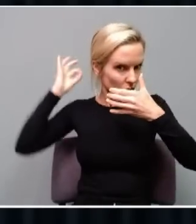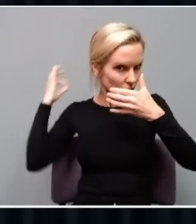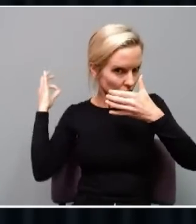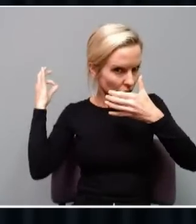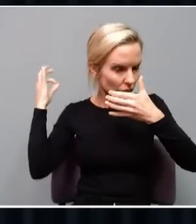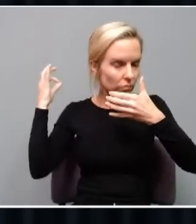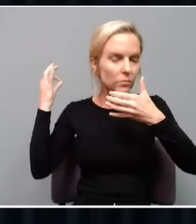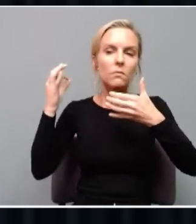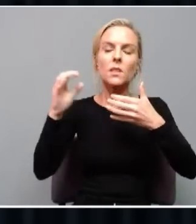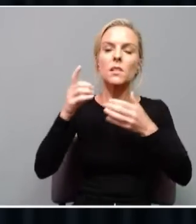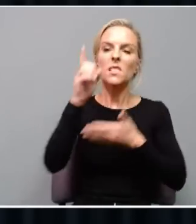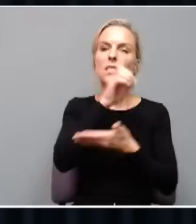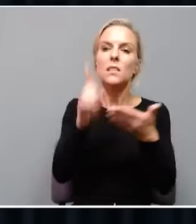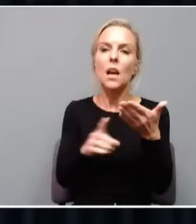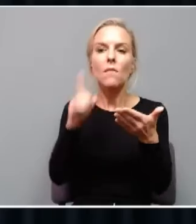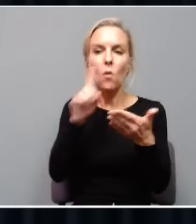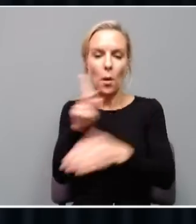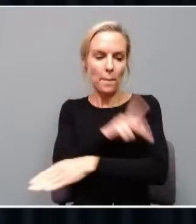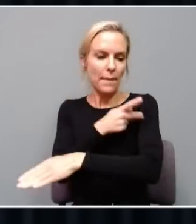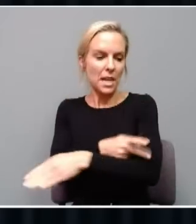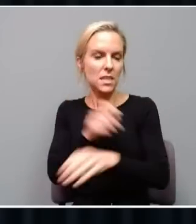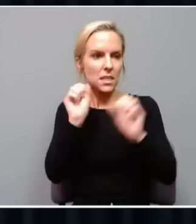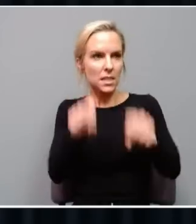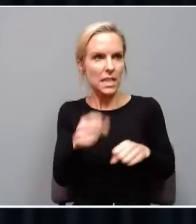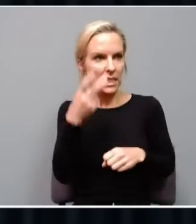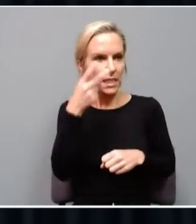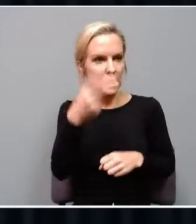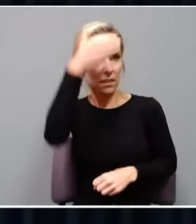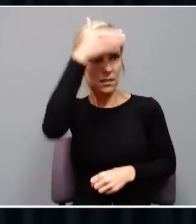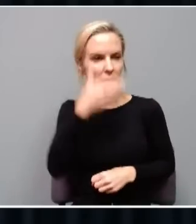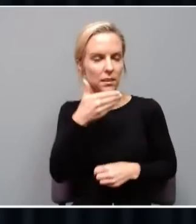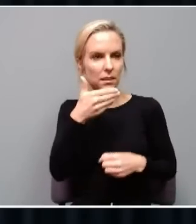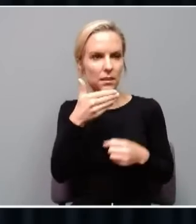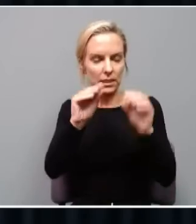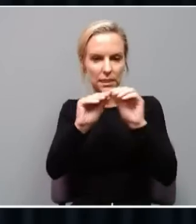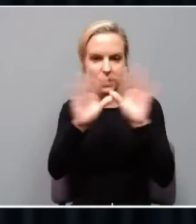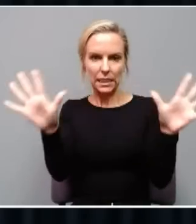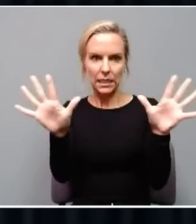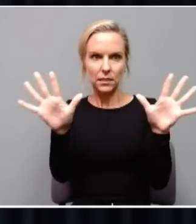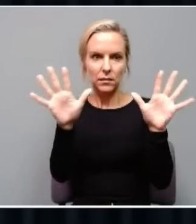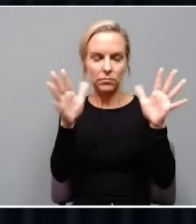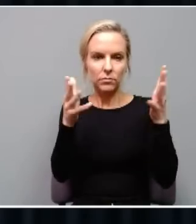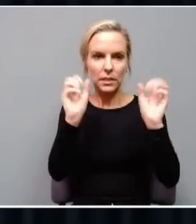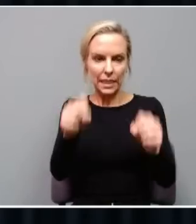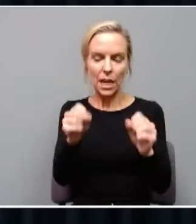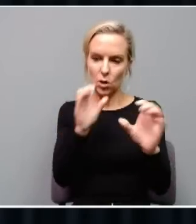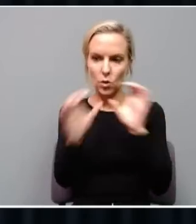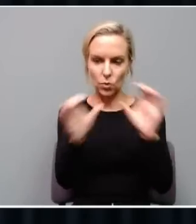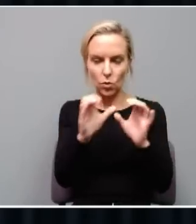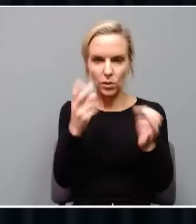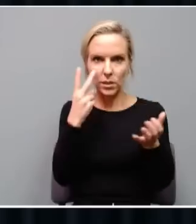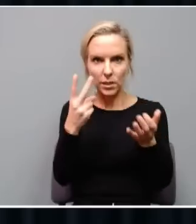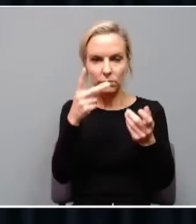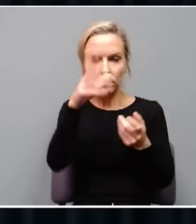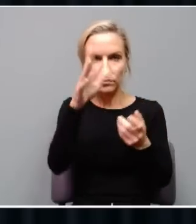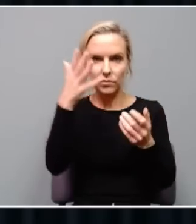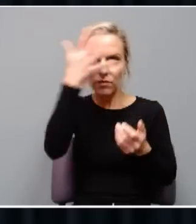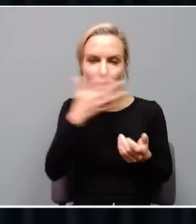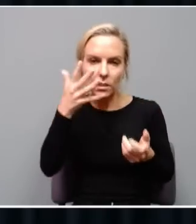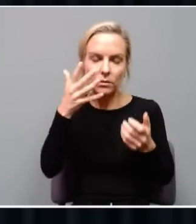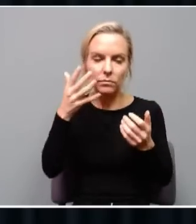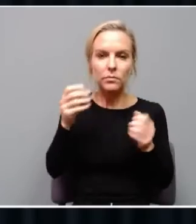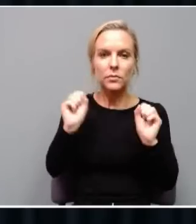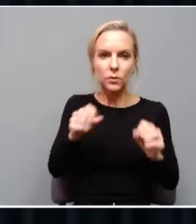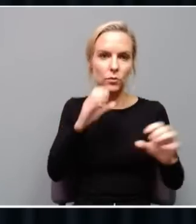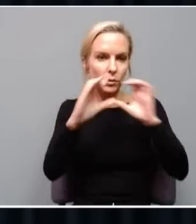very easy for a patient to see the doctor's face or a nurse's face, to communicate and it rests around the ears to keep them